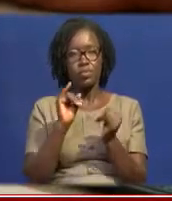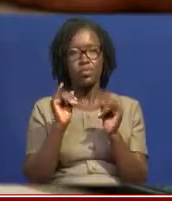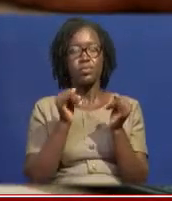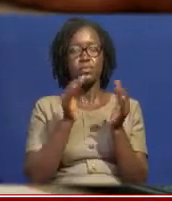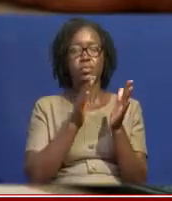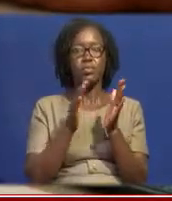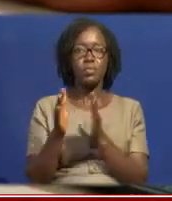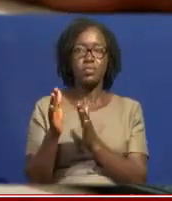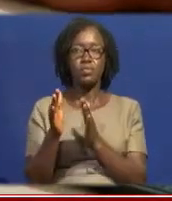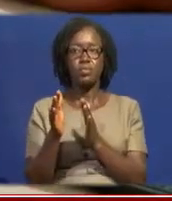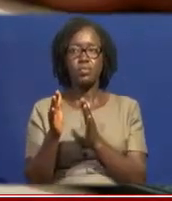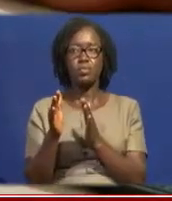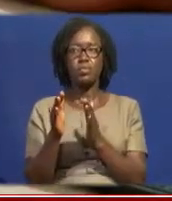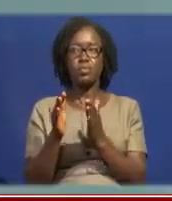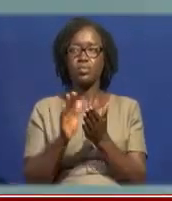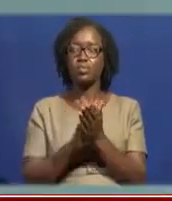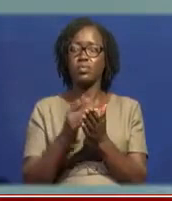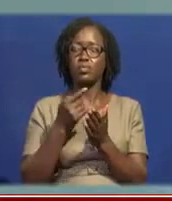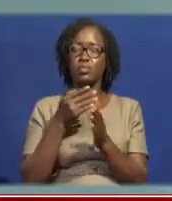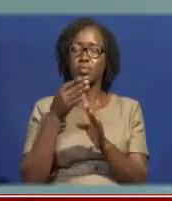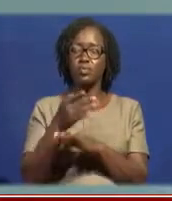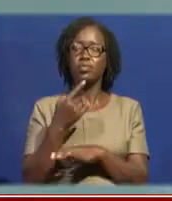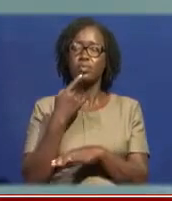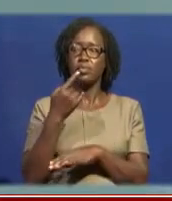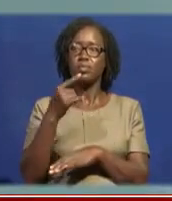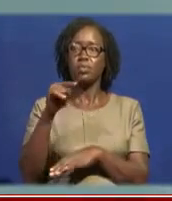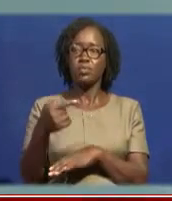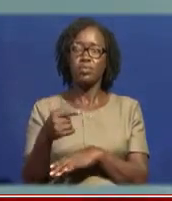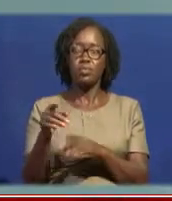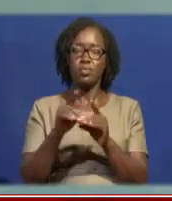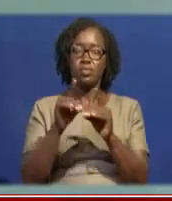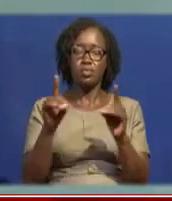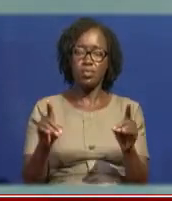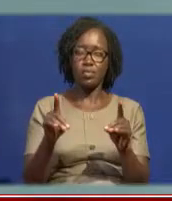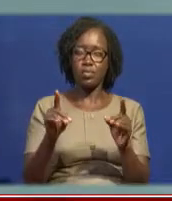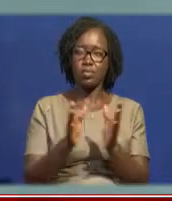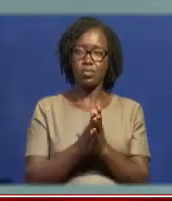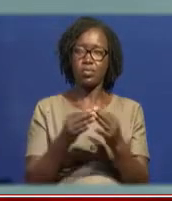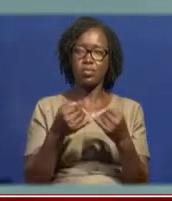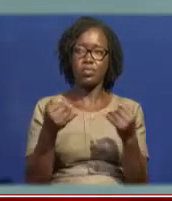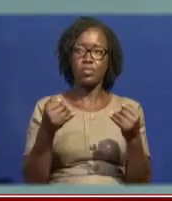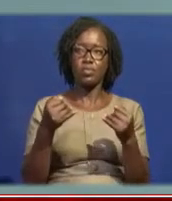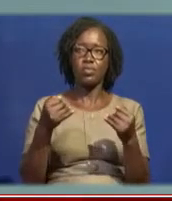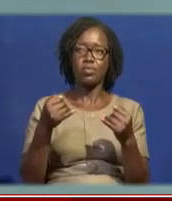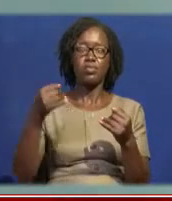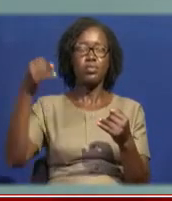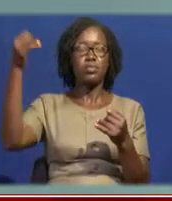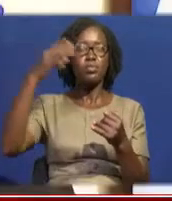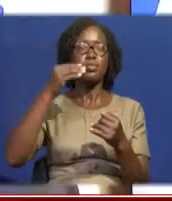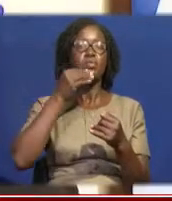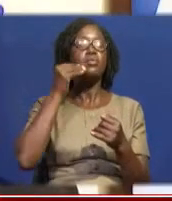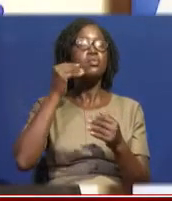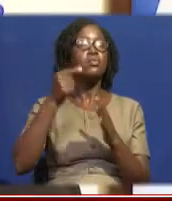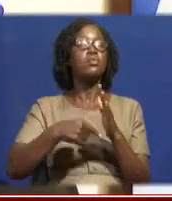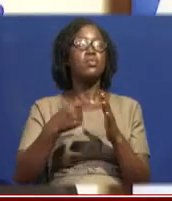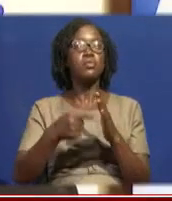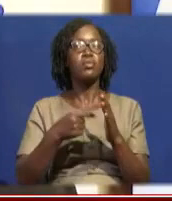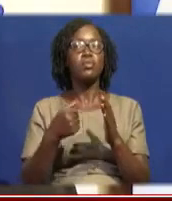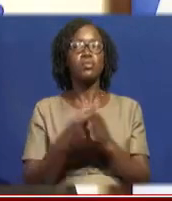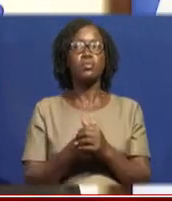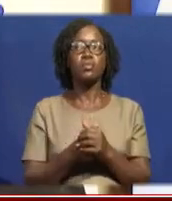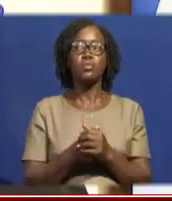its plans of laying over 100,000 kilometers of fiber optic cable to power homes and industries. As a